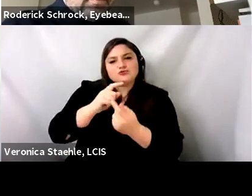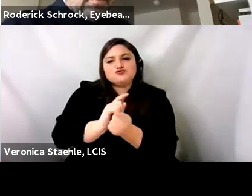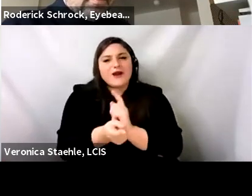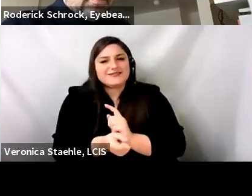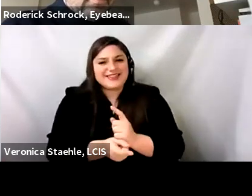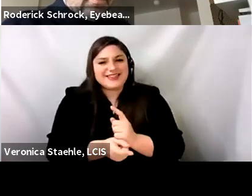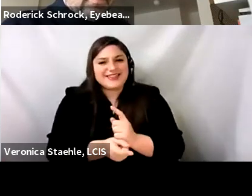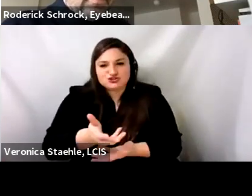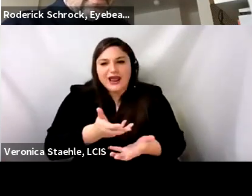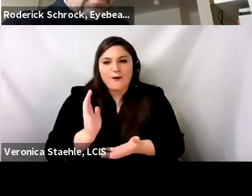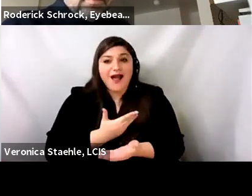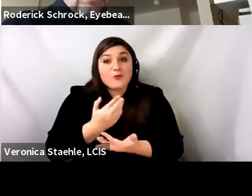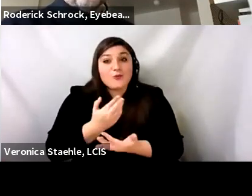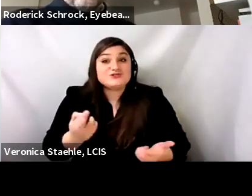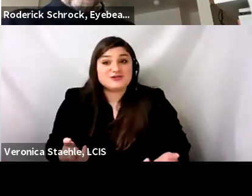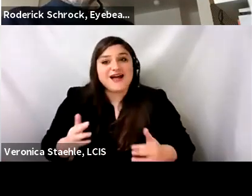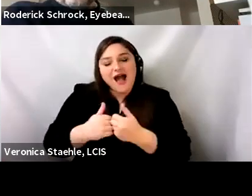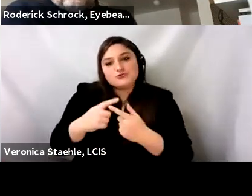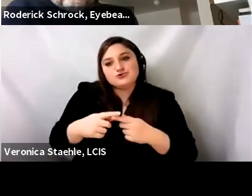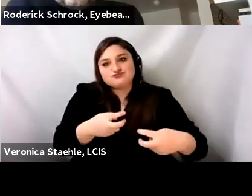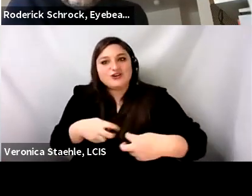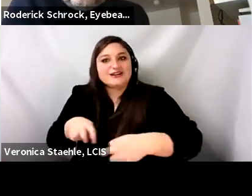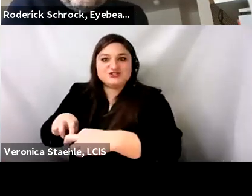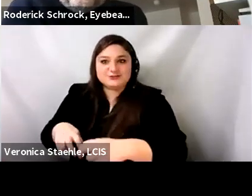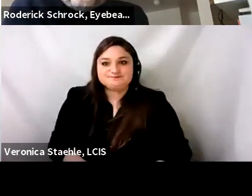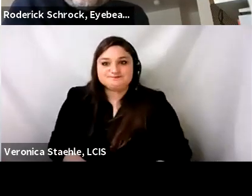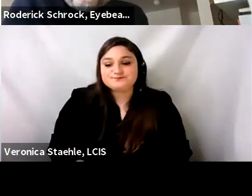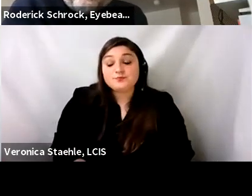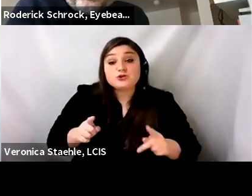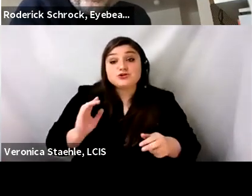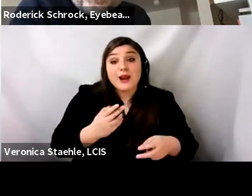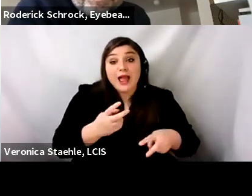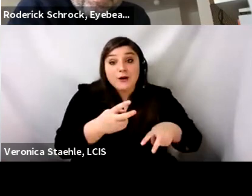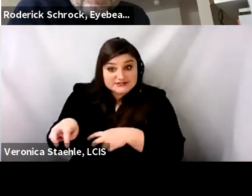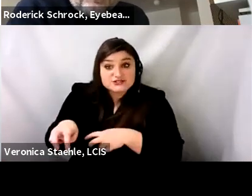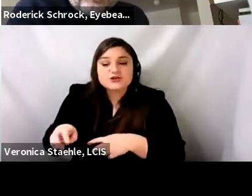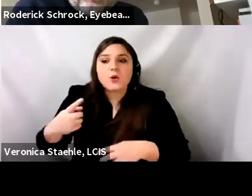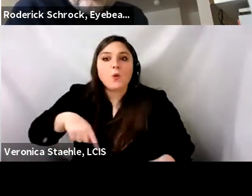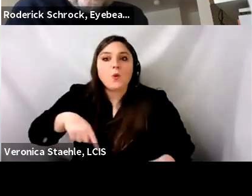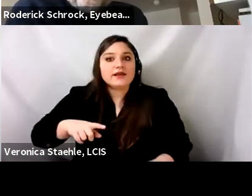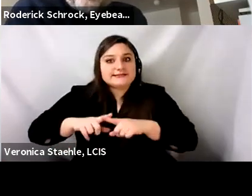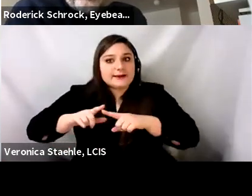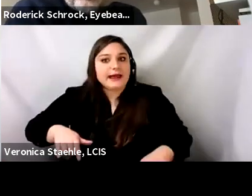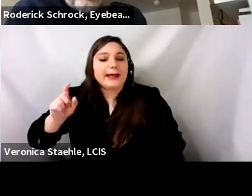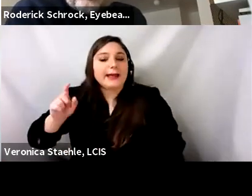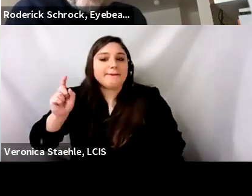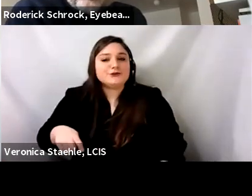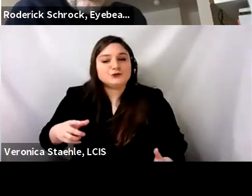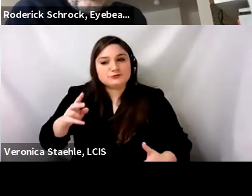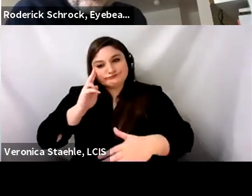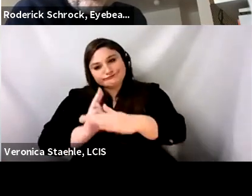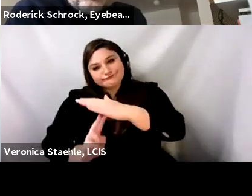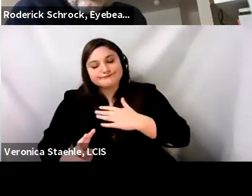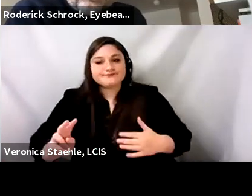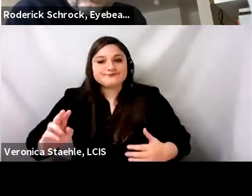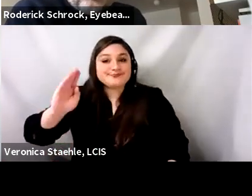made that transition. But in the midst of that transition, we also then had to anticipate the